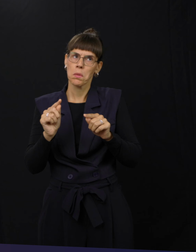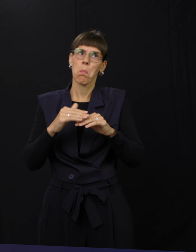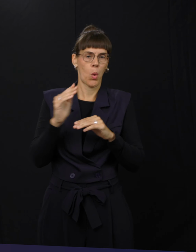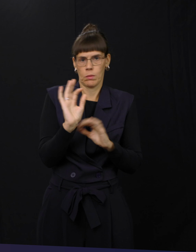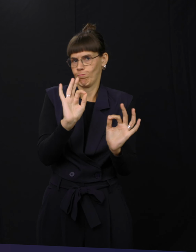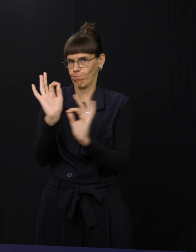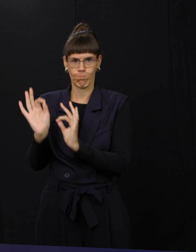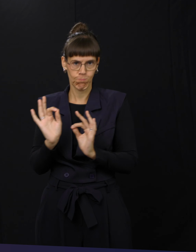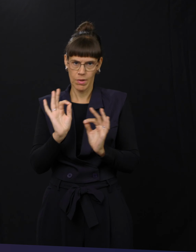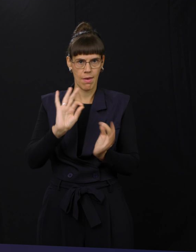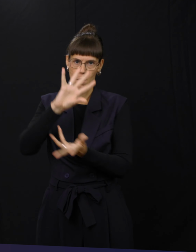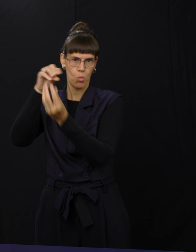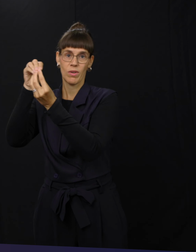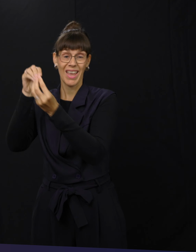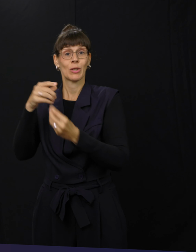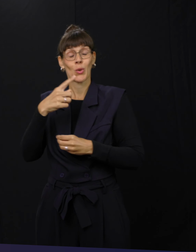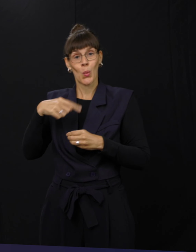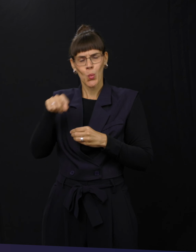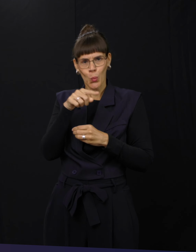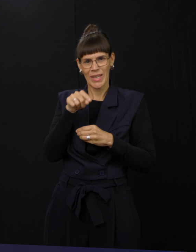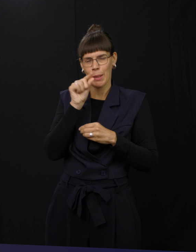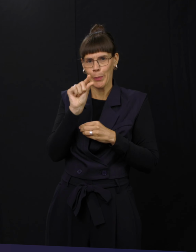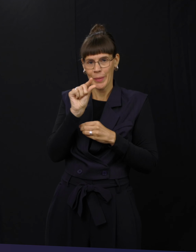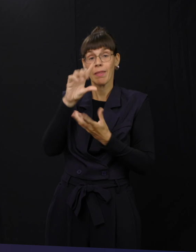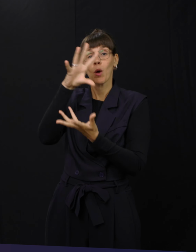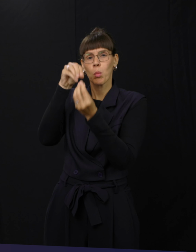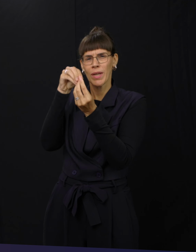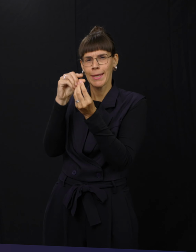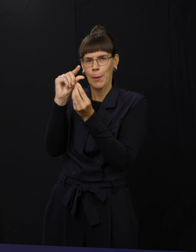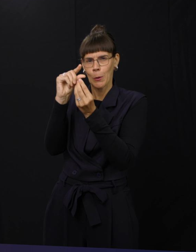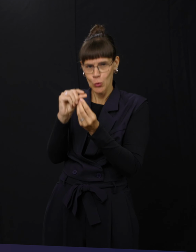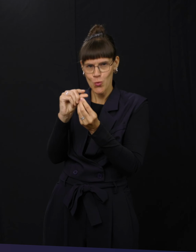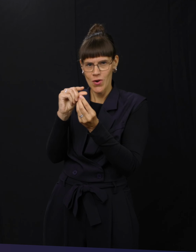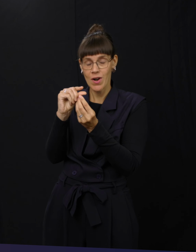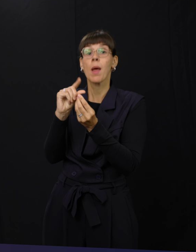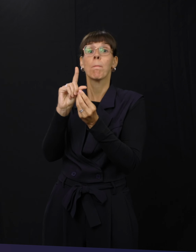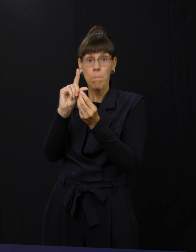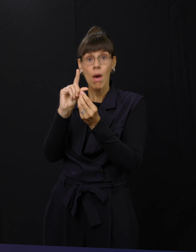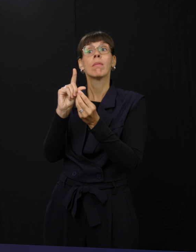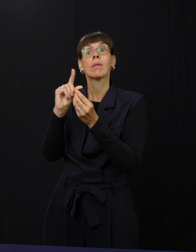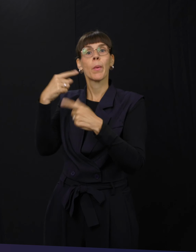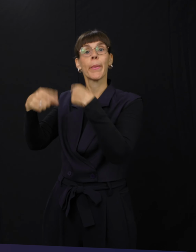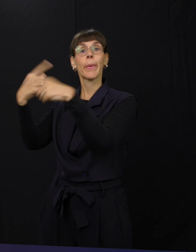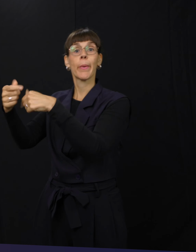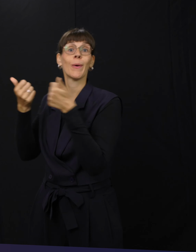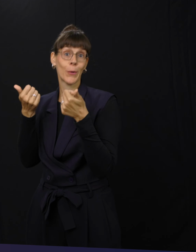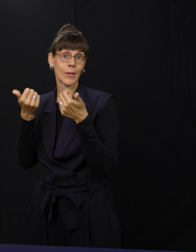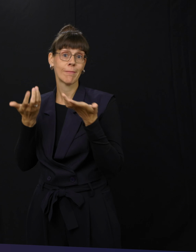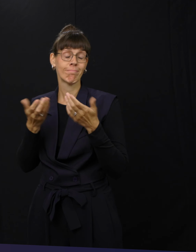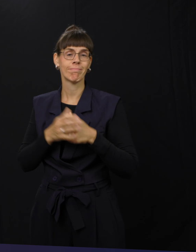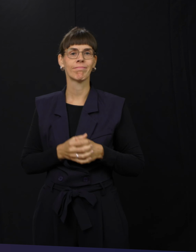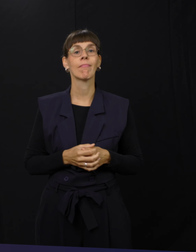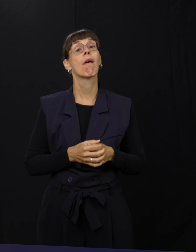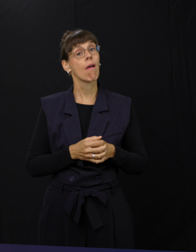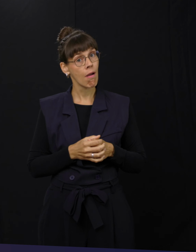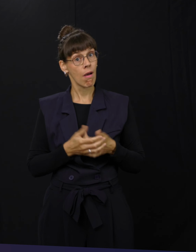with this therapy, we slightly shorten the protein, but this protein has still residual function. And